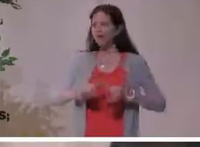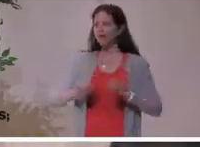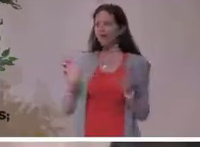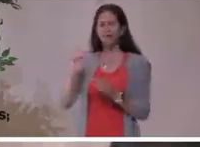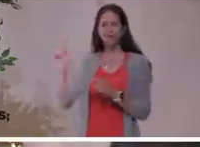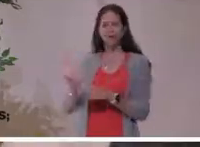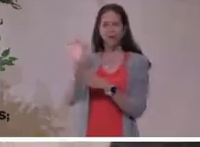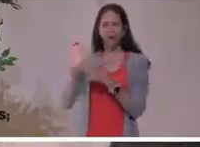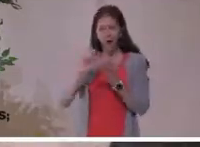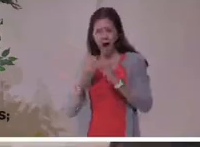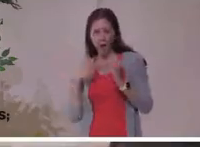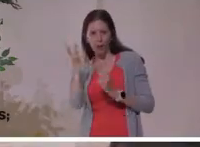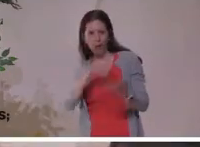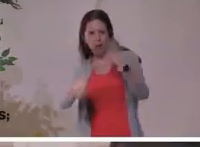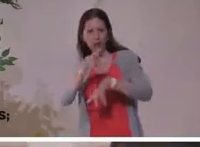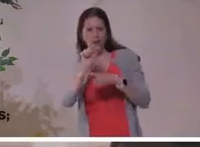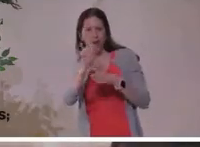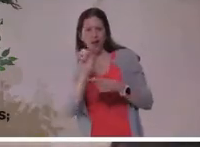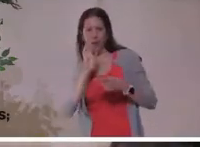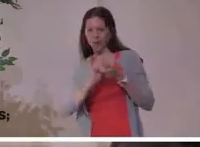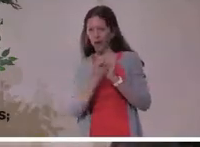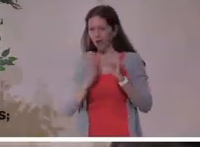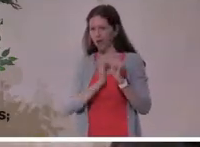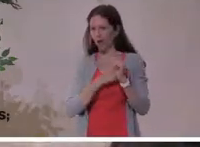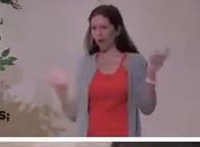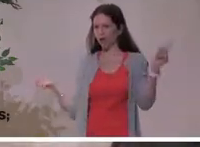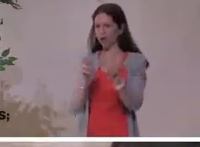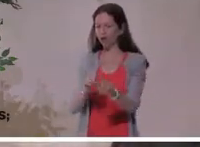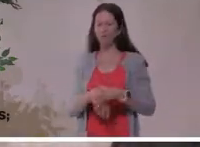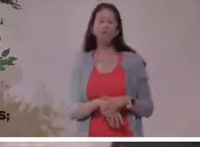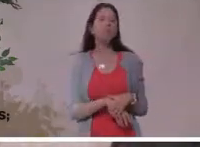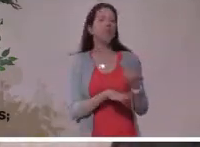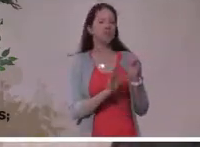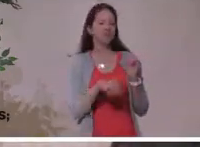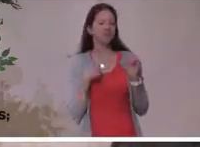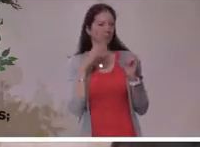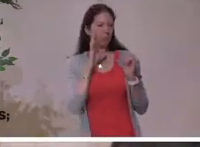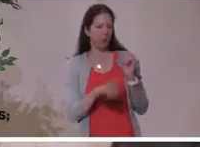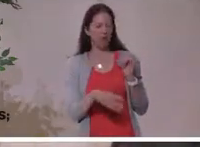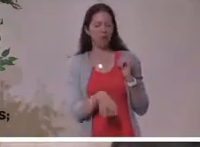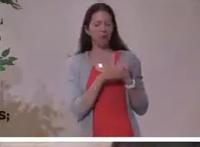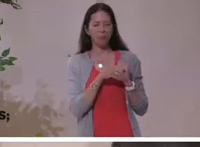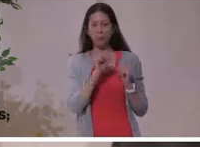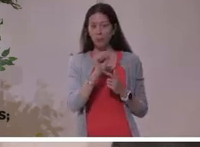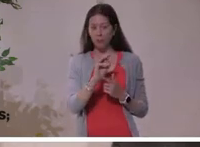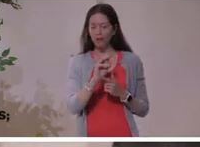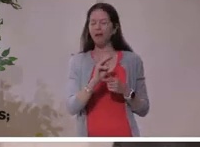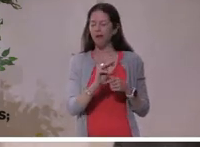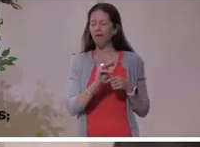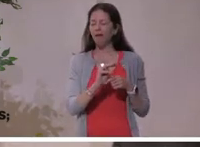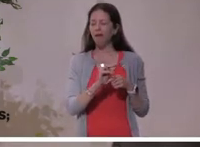at style. I will say that social media has been the